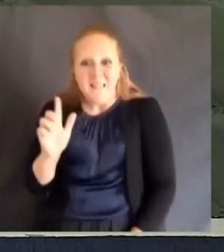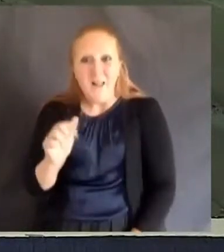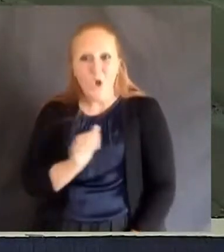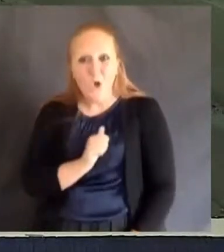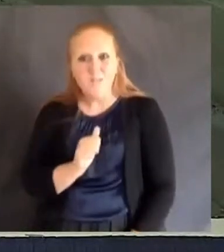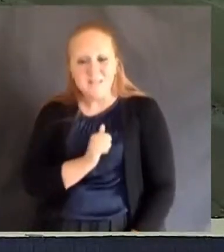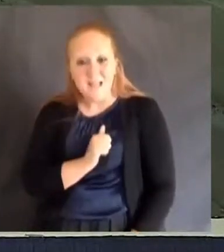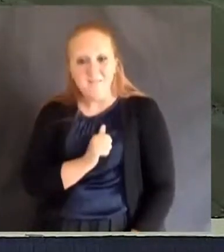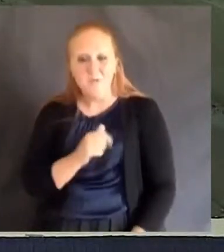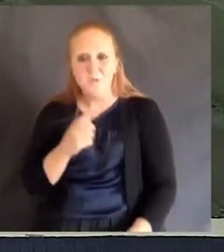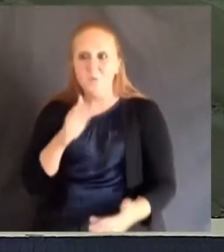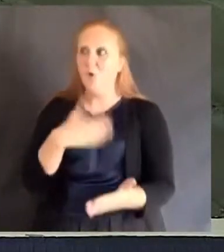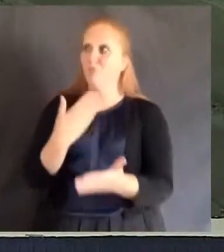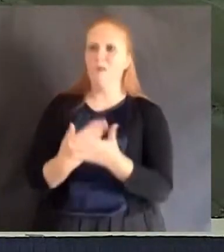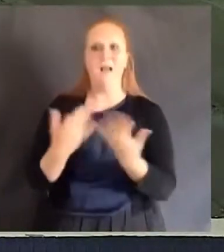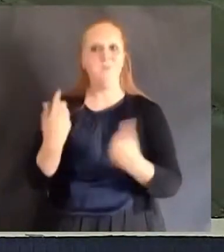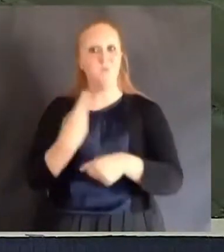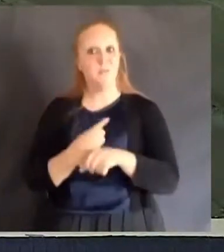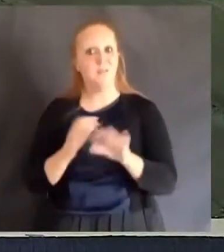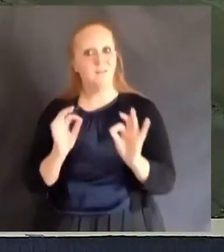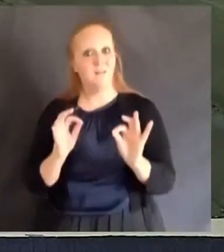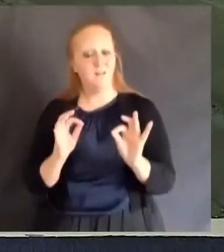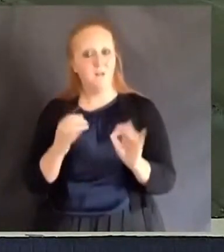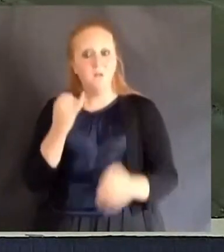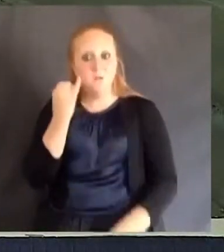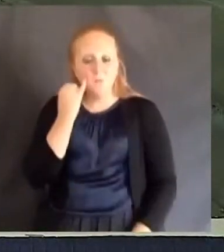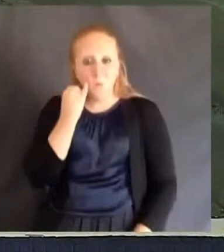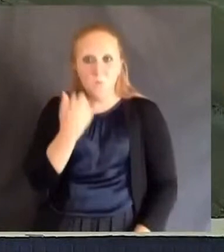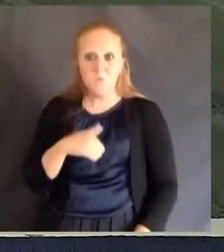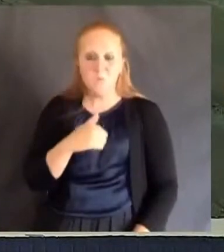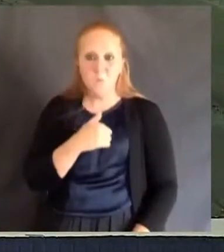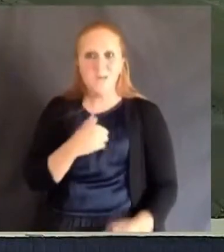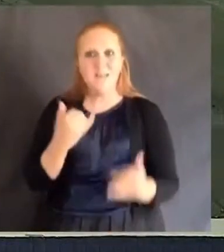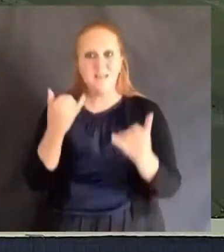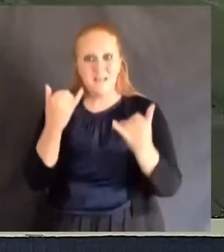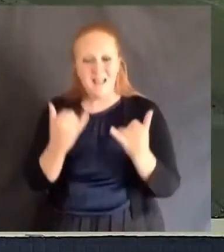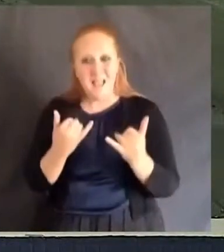themselves. And if we see that infection rate go back up again,